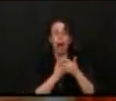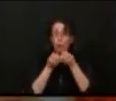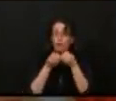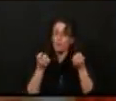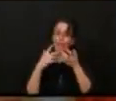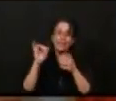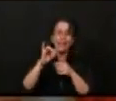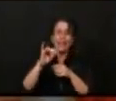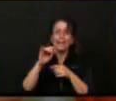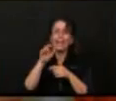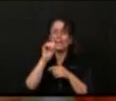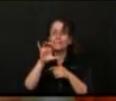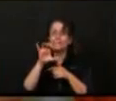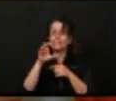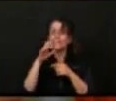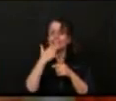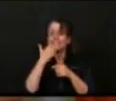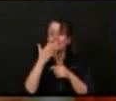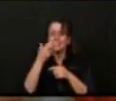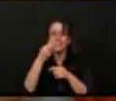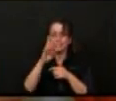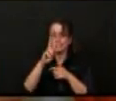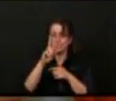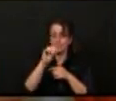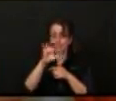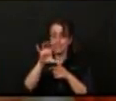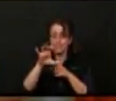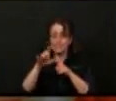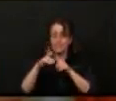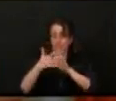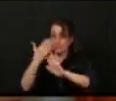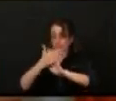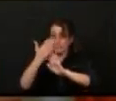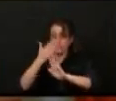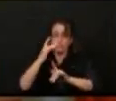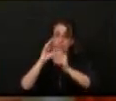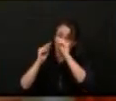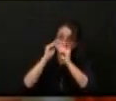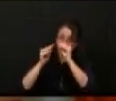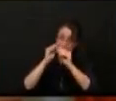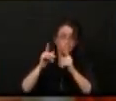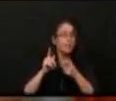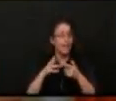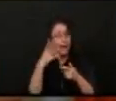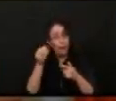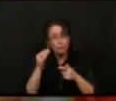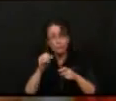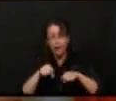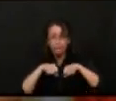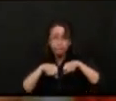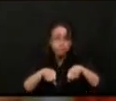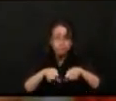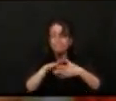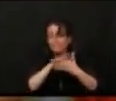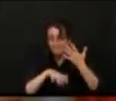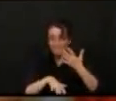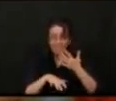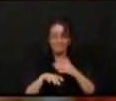running, furnaces, that kind of thing. They do some of the landscaping around the yard. The highway side